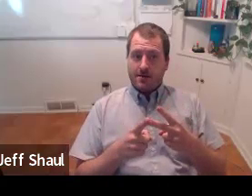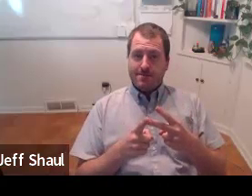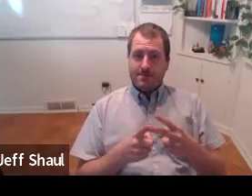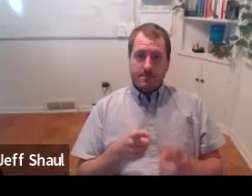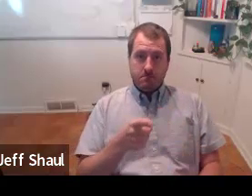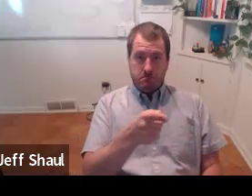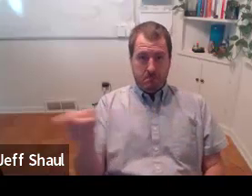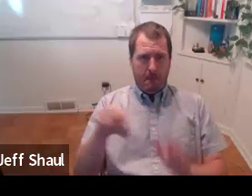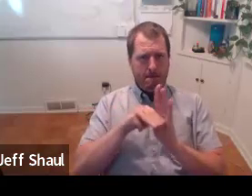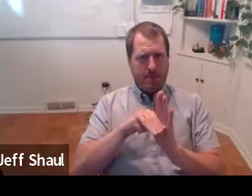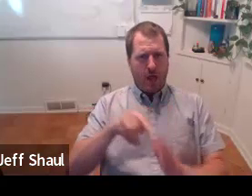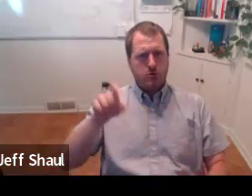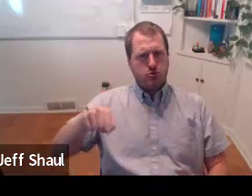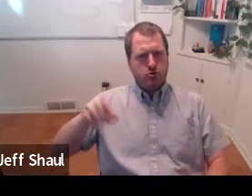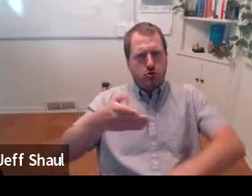Secondly,